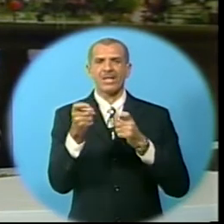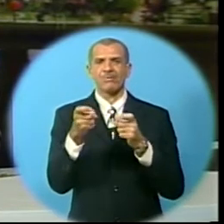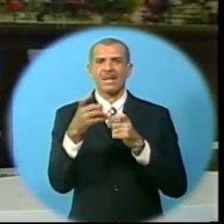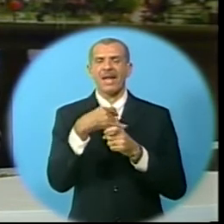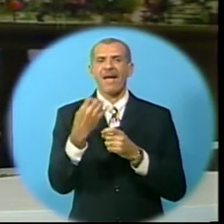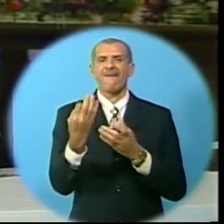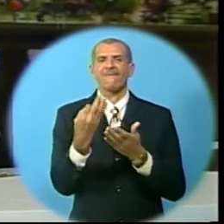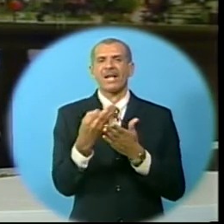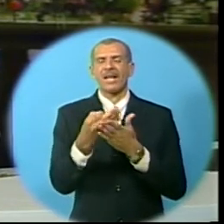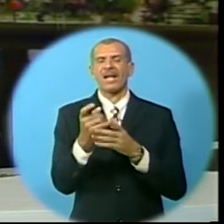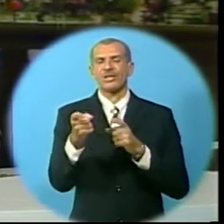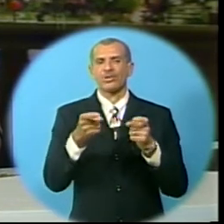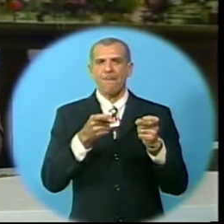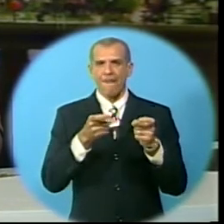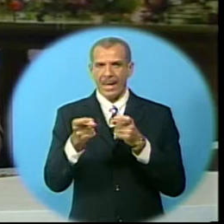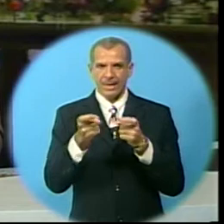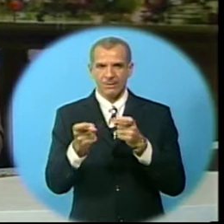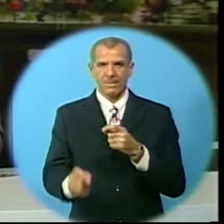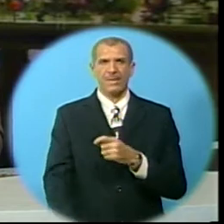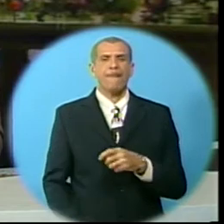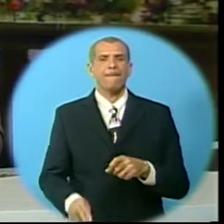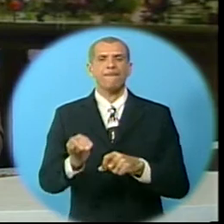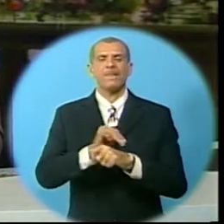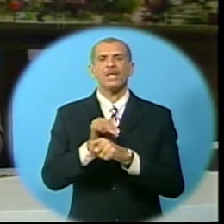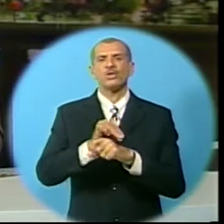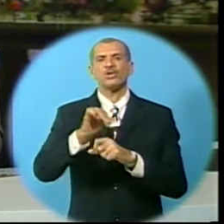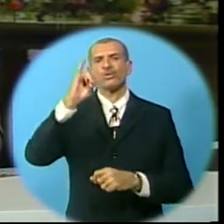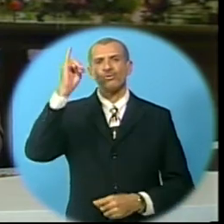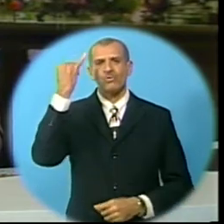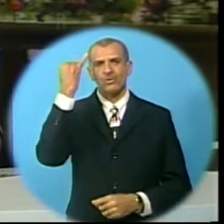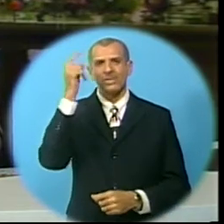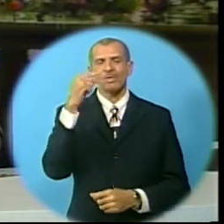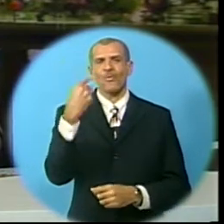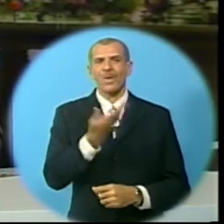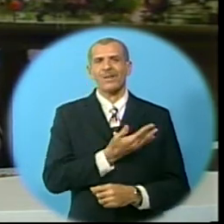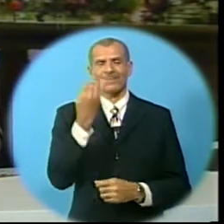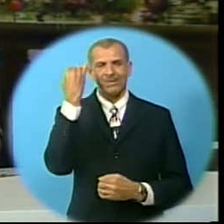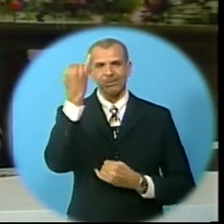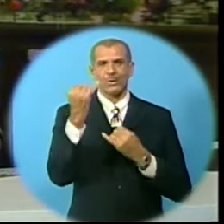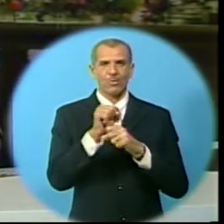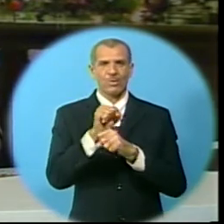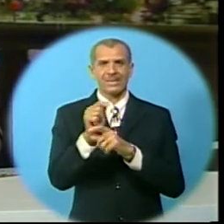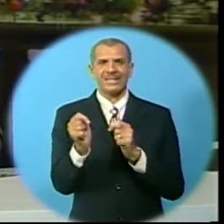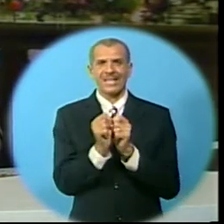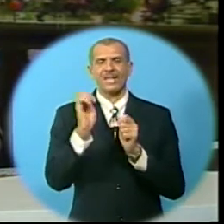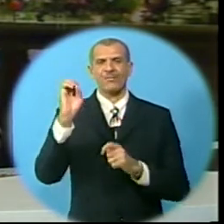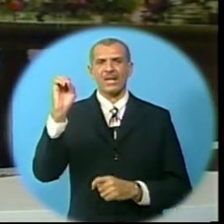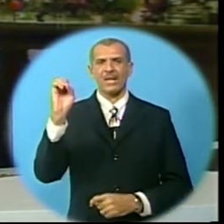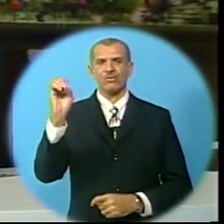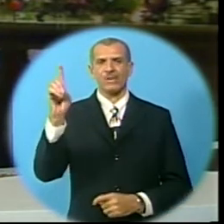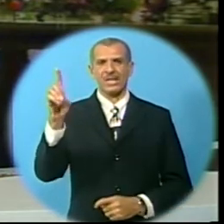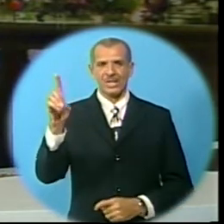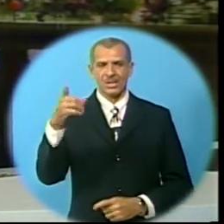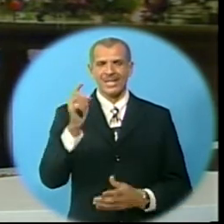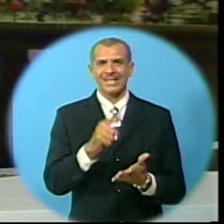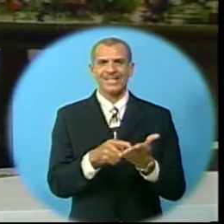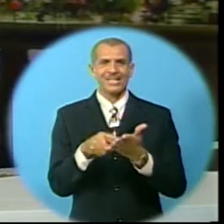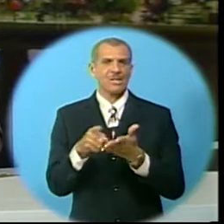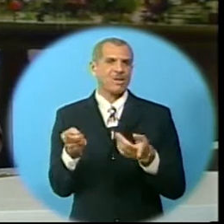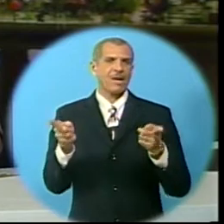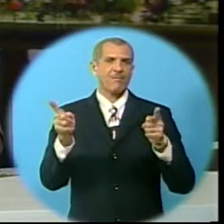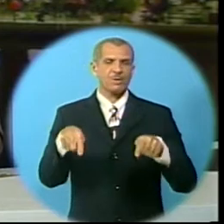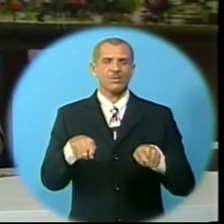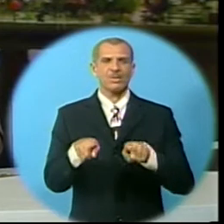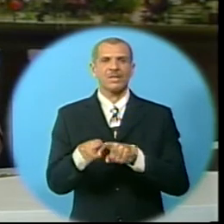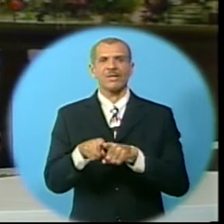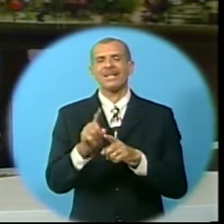and financial management. Minister Jones welcomed the cooperation in the area of education. Discussions also took place